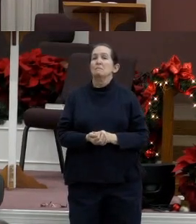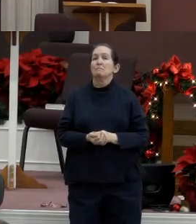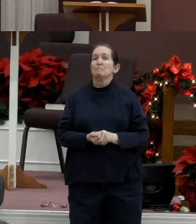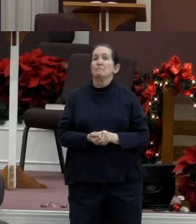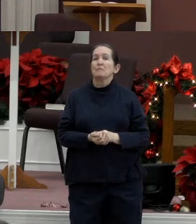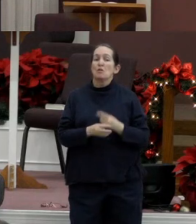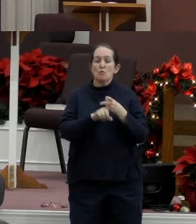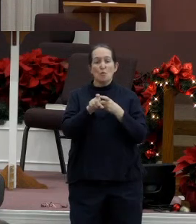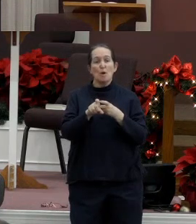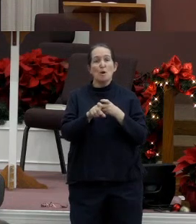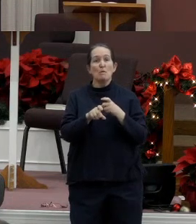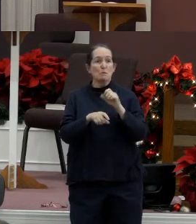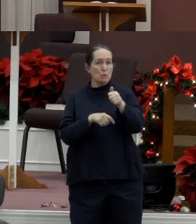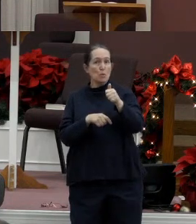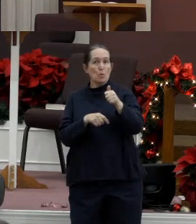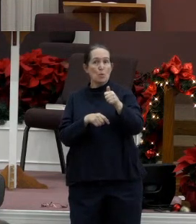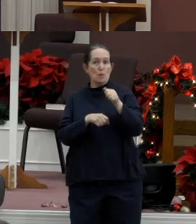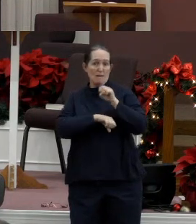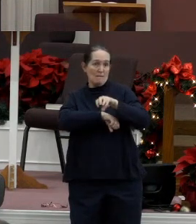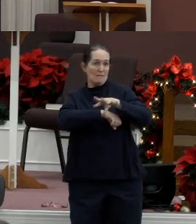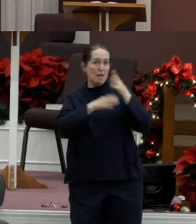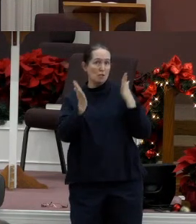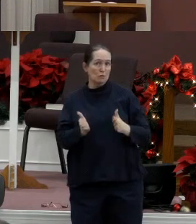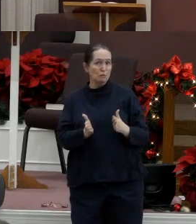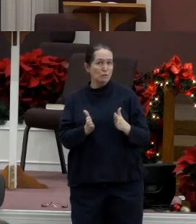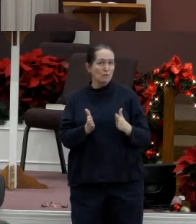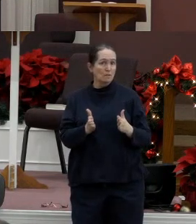by his own advisors.